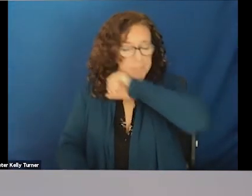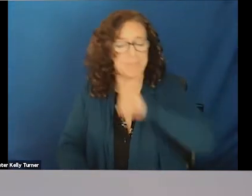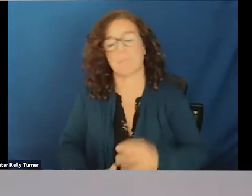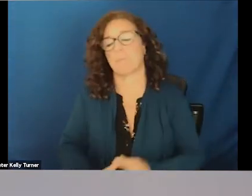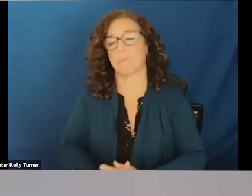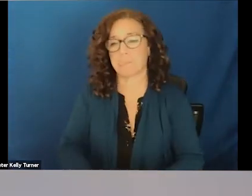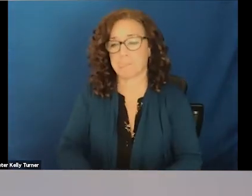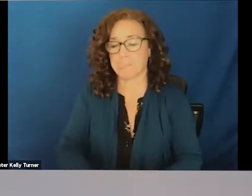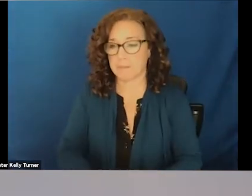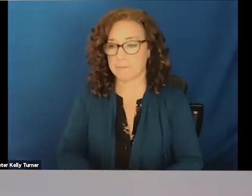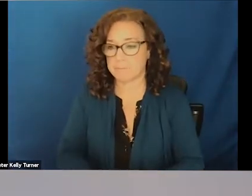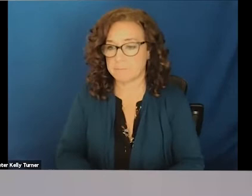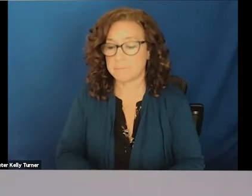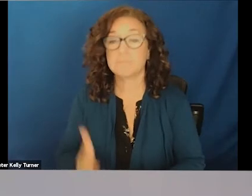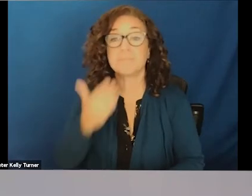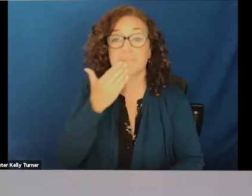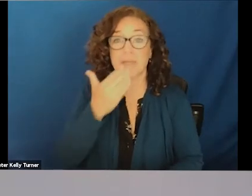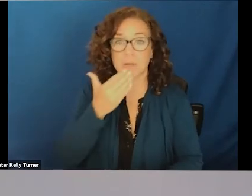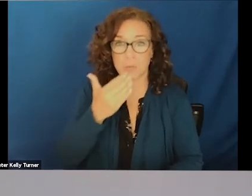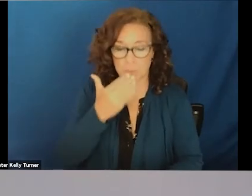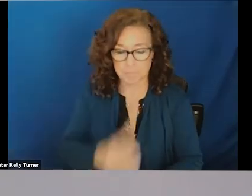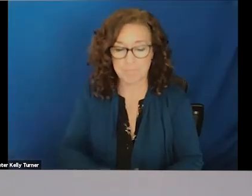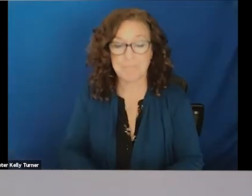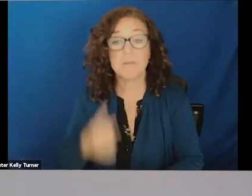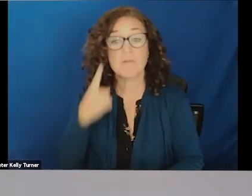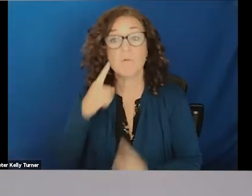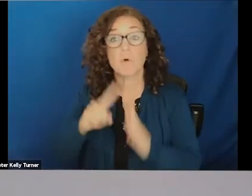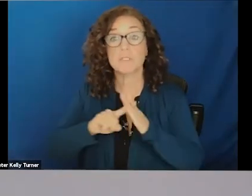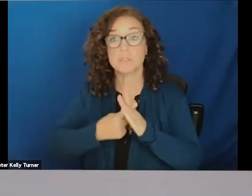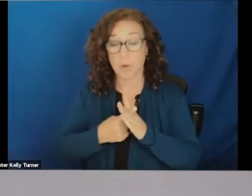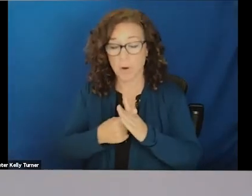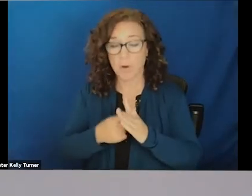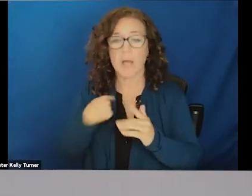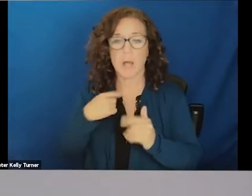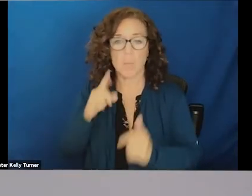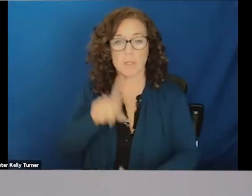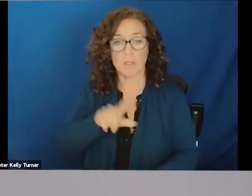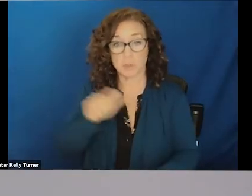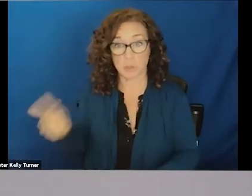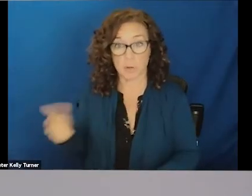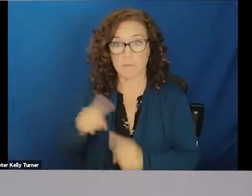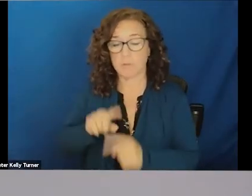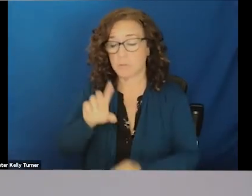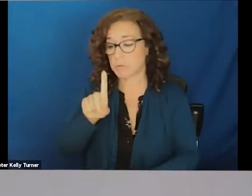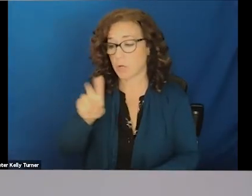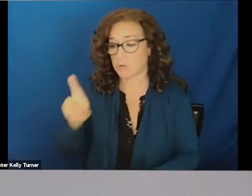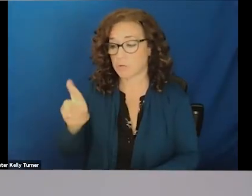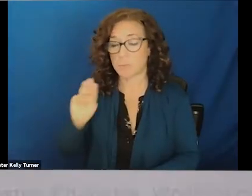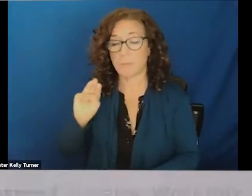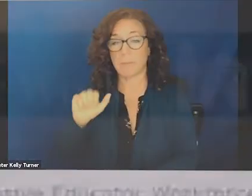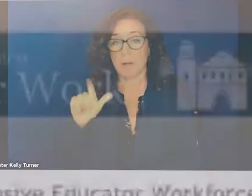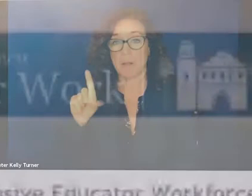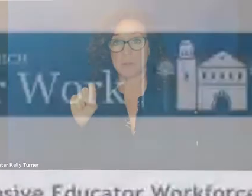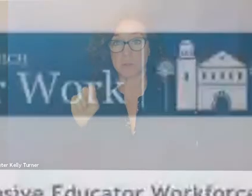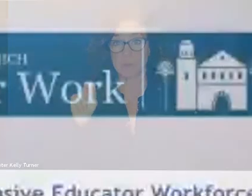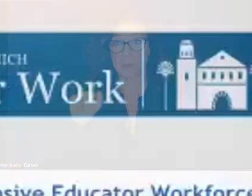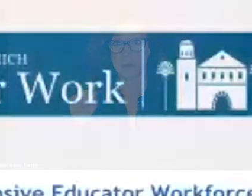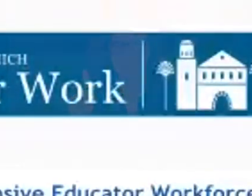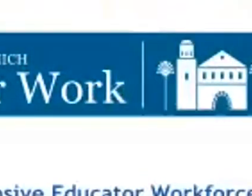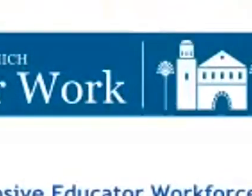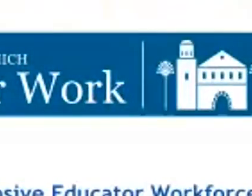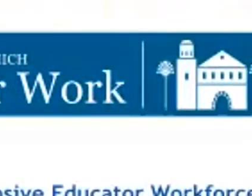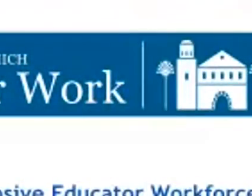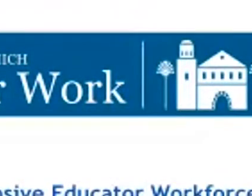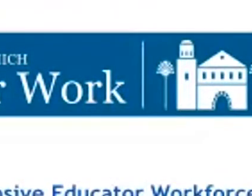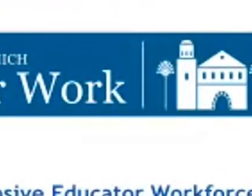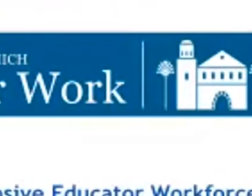Sure. Thank you very much. And to start this item, I'd like to turn the mic over to Dr. Maldonado. Thank you, Dr. Becchio. Board